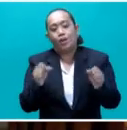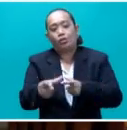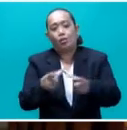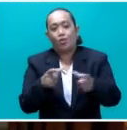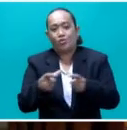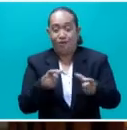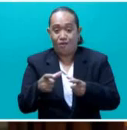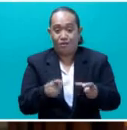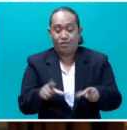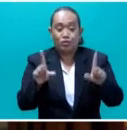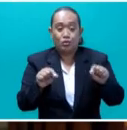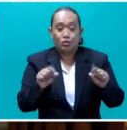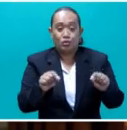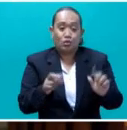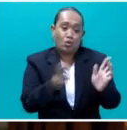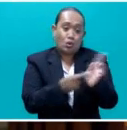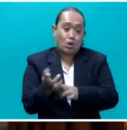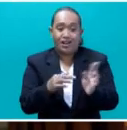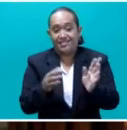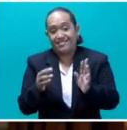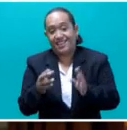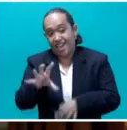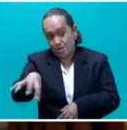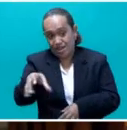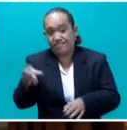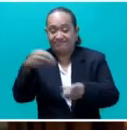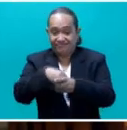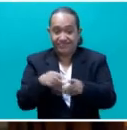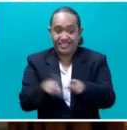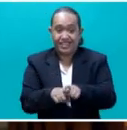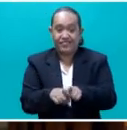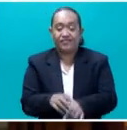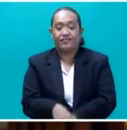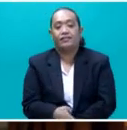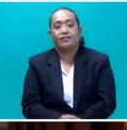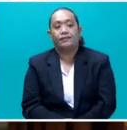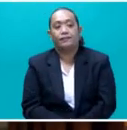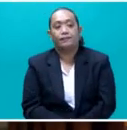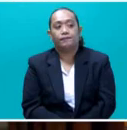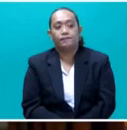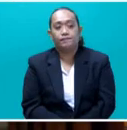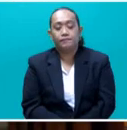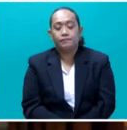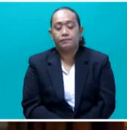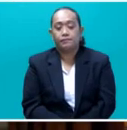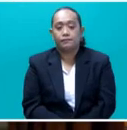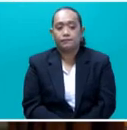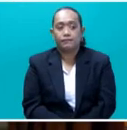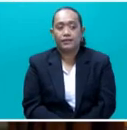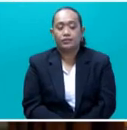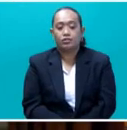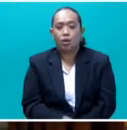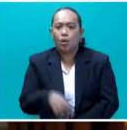extended rural areas. Mr. Speaker, sir, following Cabinet approval, the Ministry carried out the review of the town